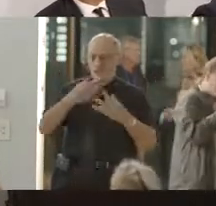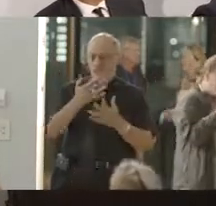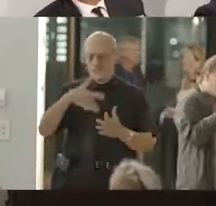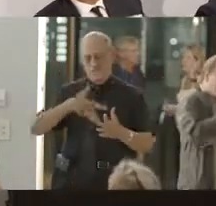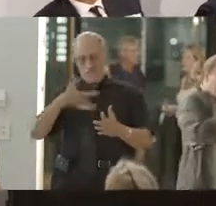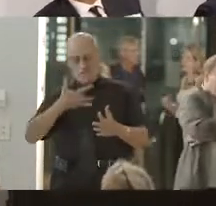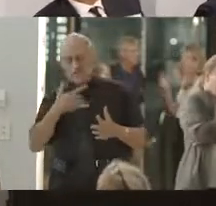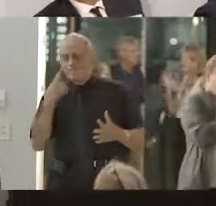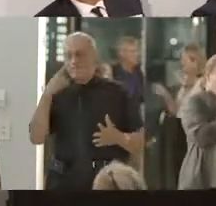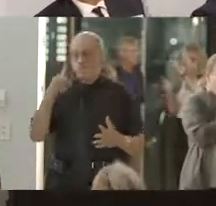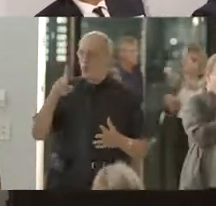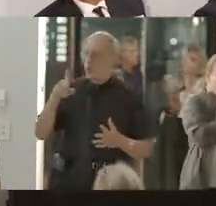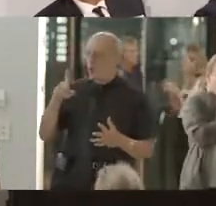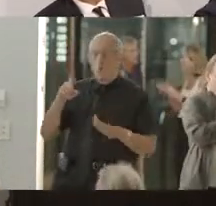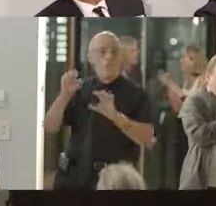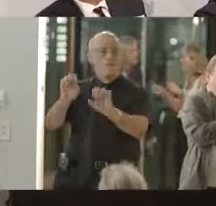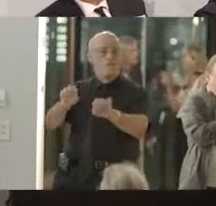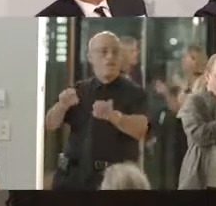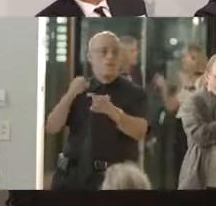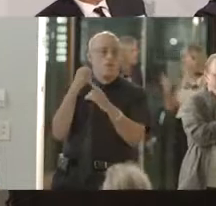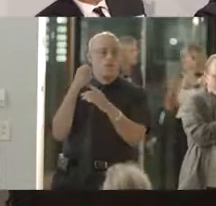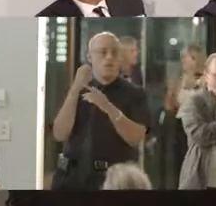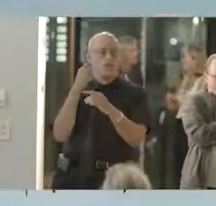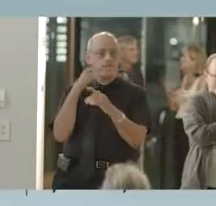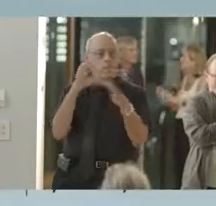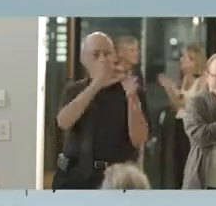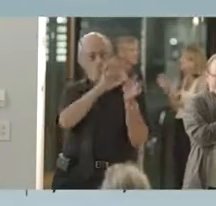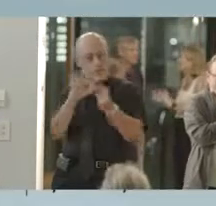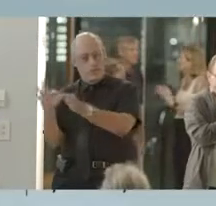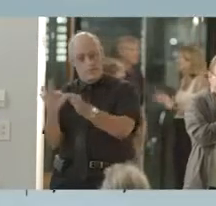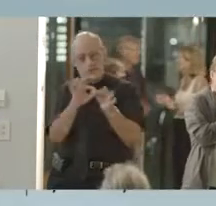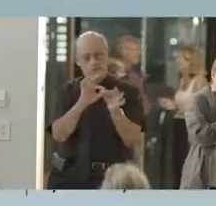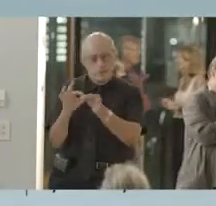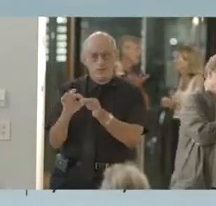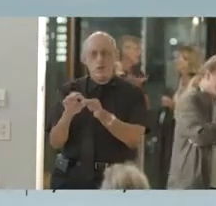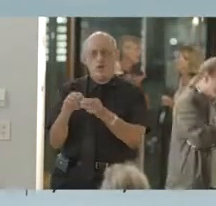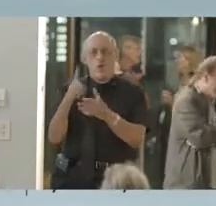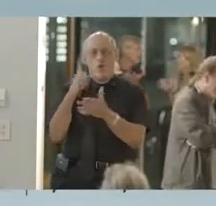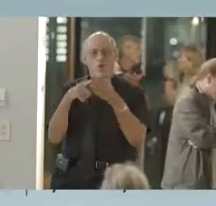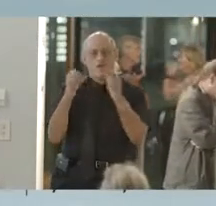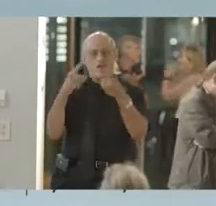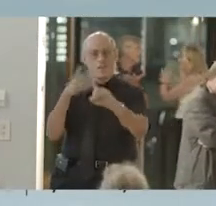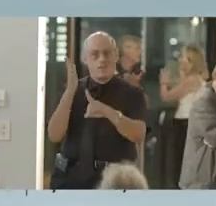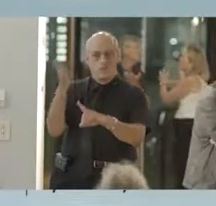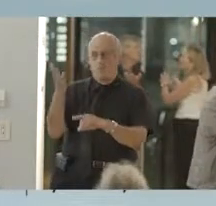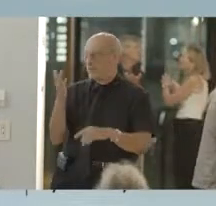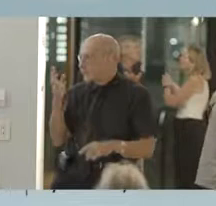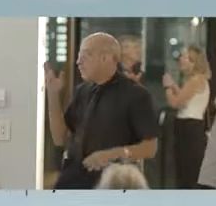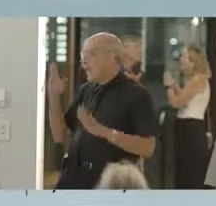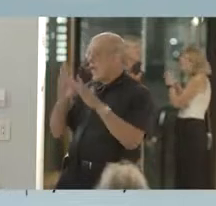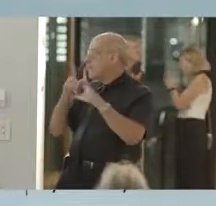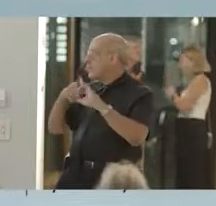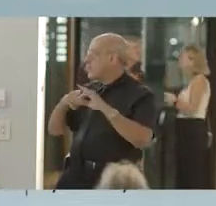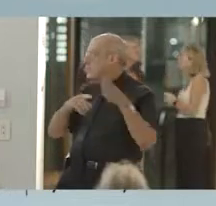of the potential of the alignment and what could happen here. So basically,